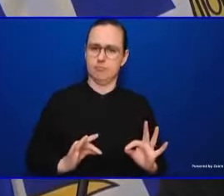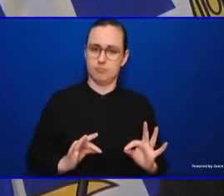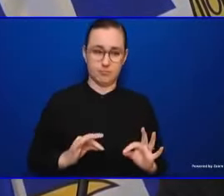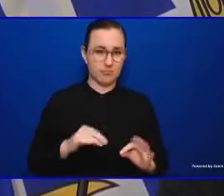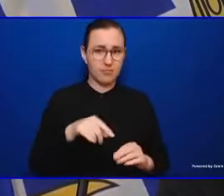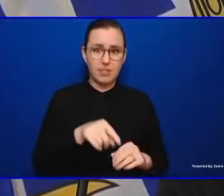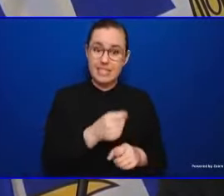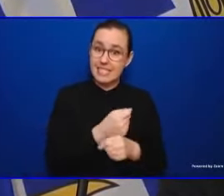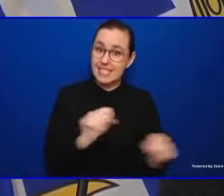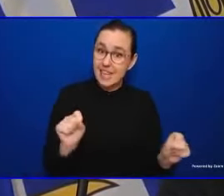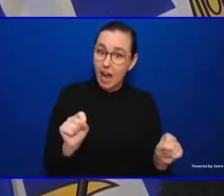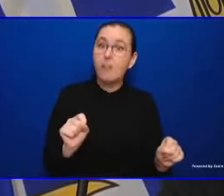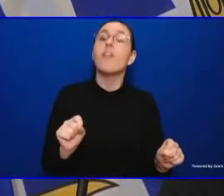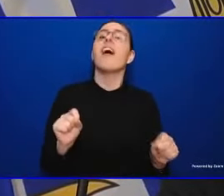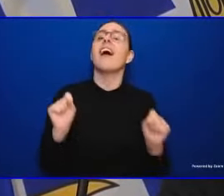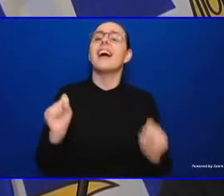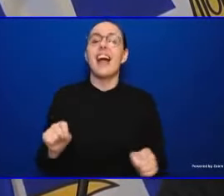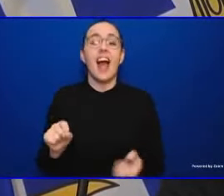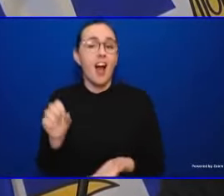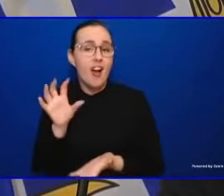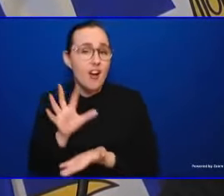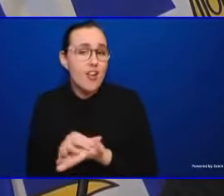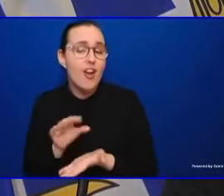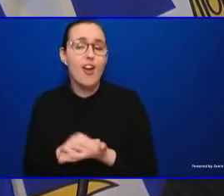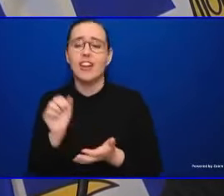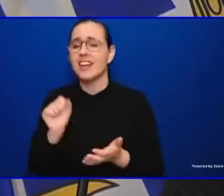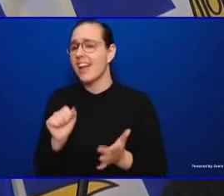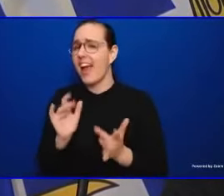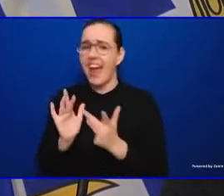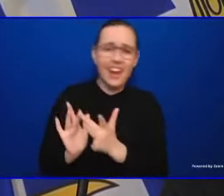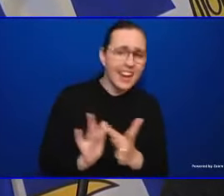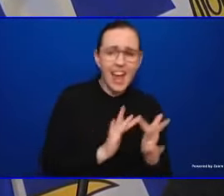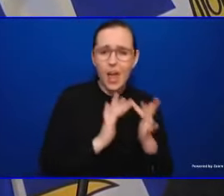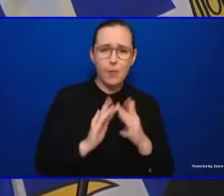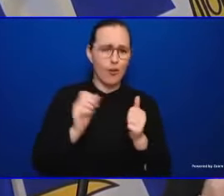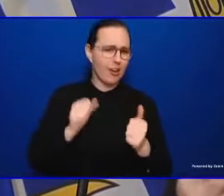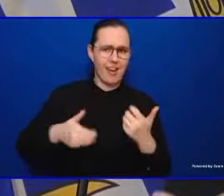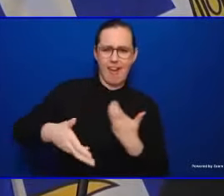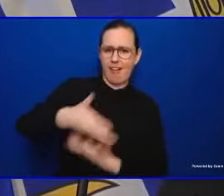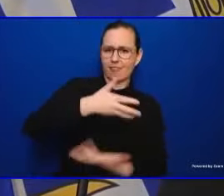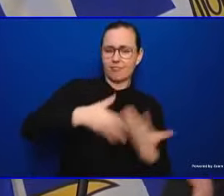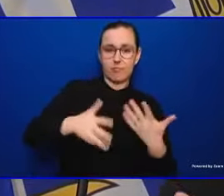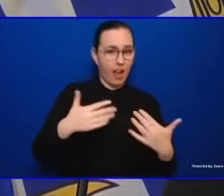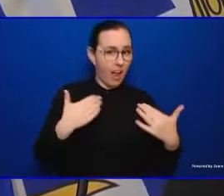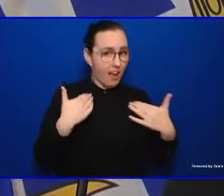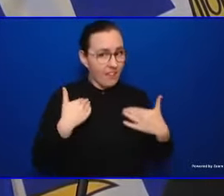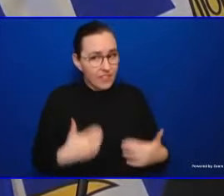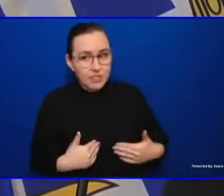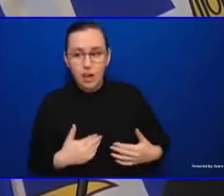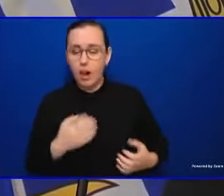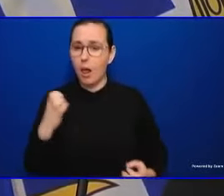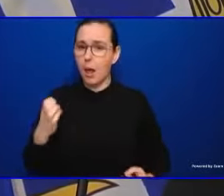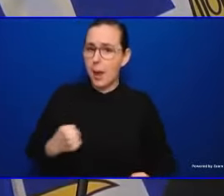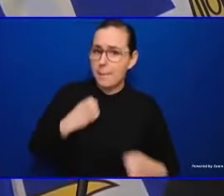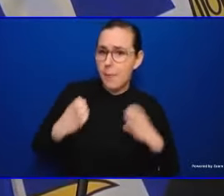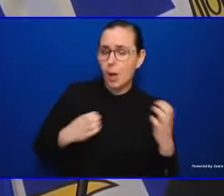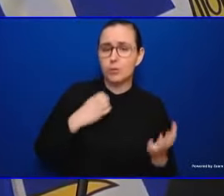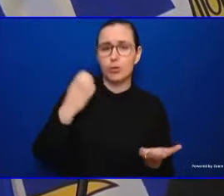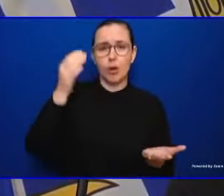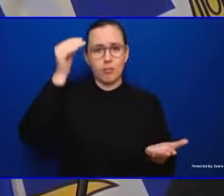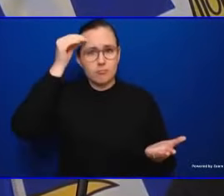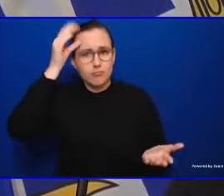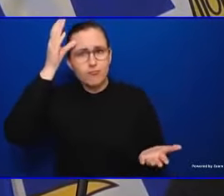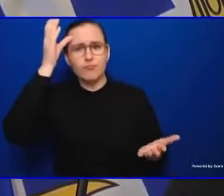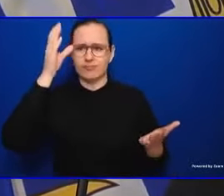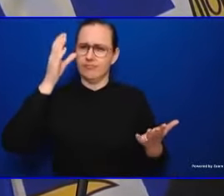physical, and intellectual growth and development in a way that is safe for everybody in that setting,